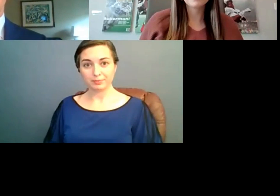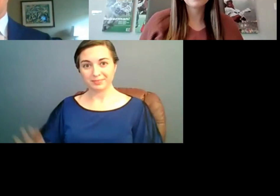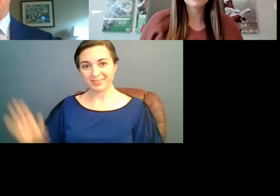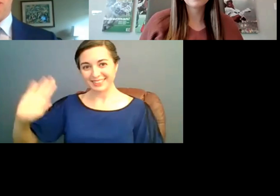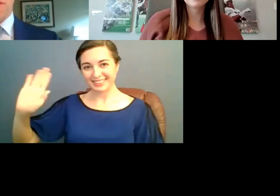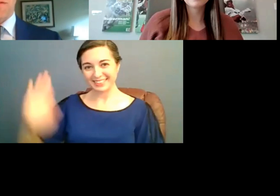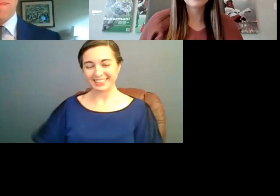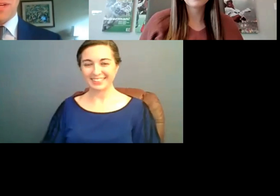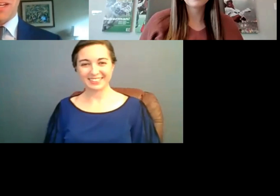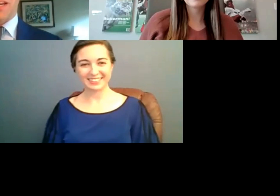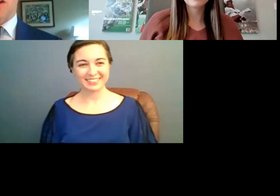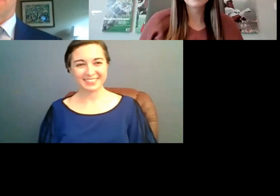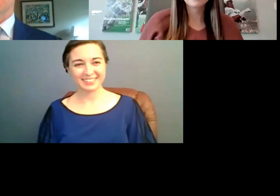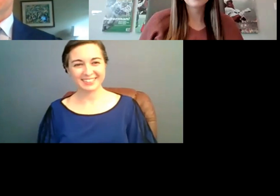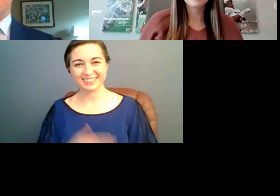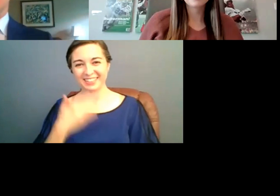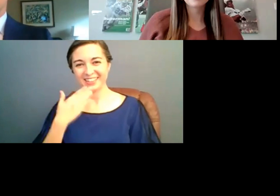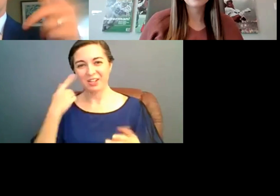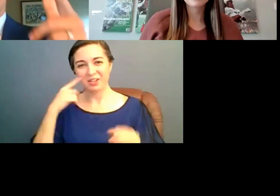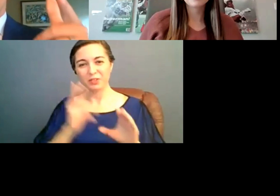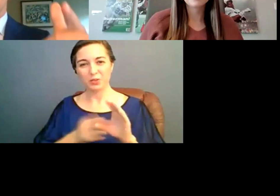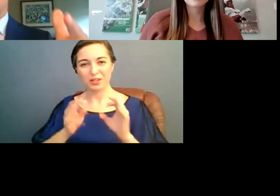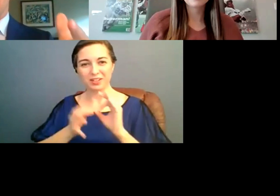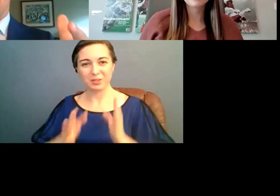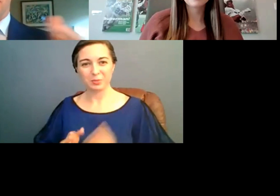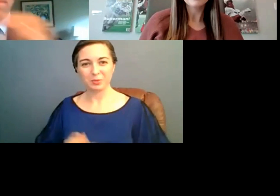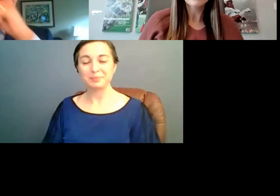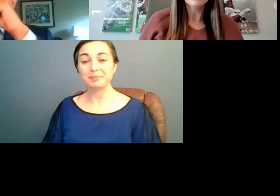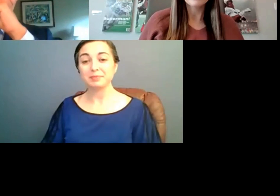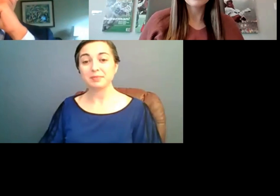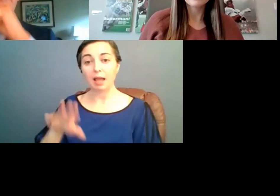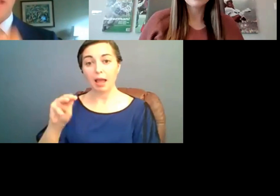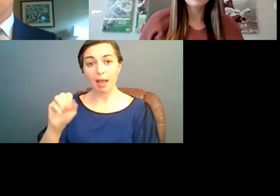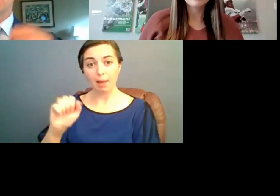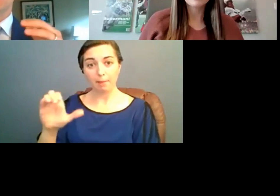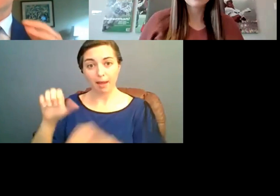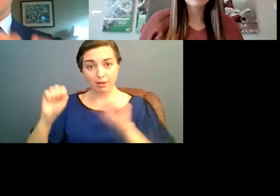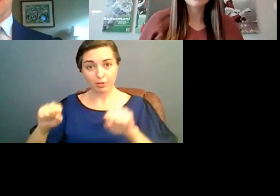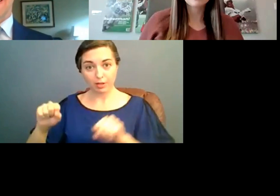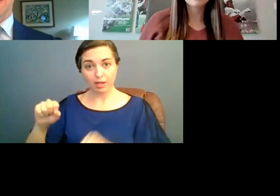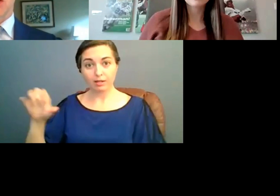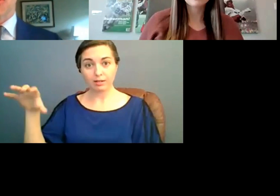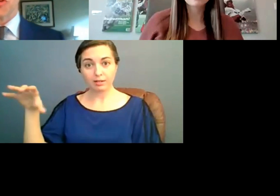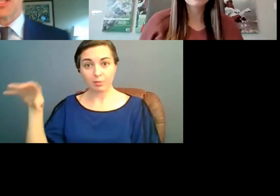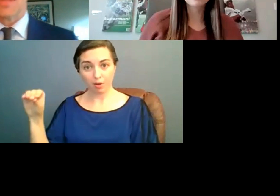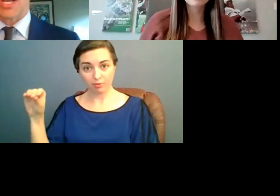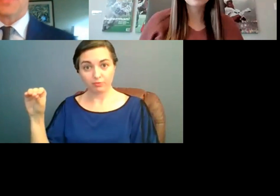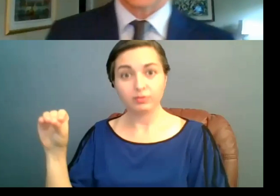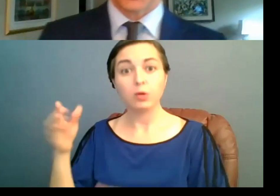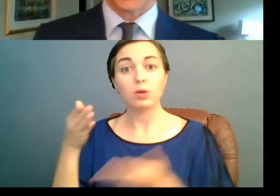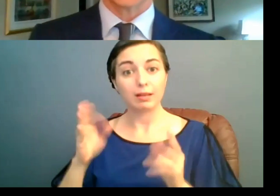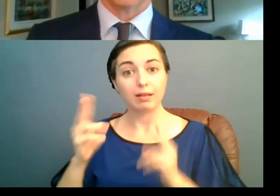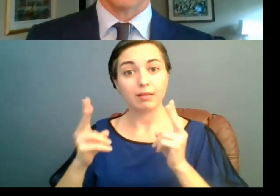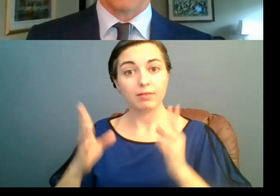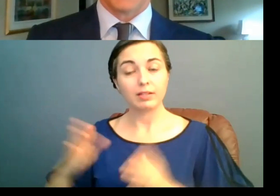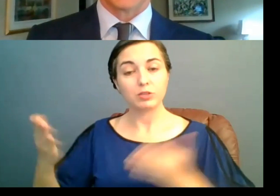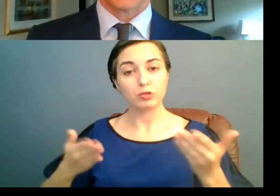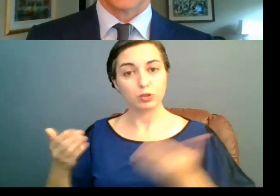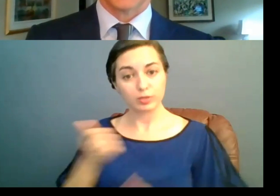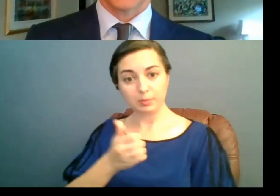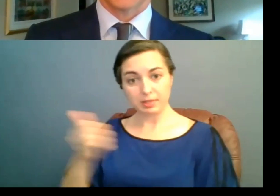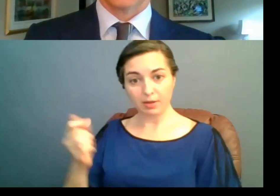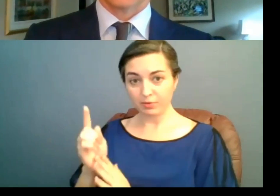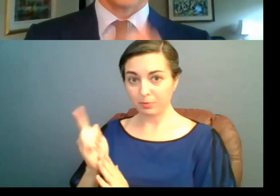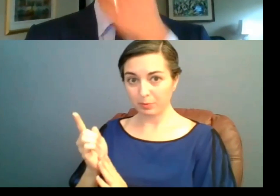Kelsey Lee. Thank you very much for being here. Mac, you can turn off your camera and we will let our guests introduce themselves in just a